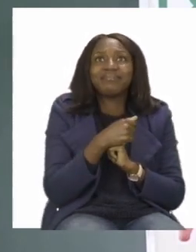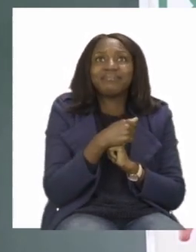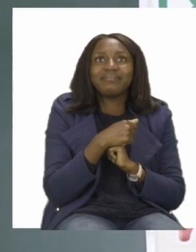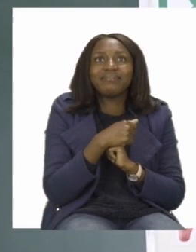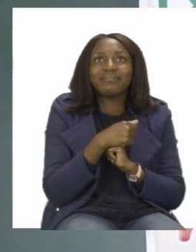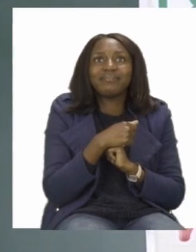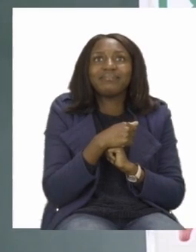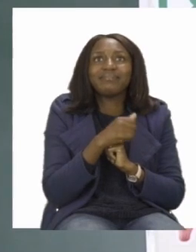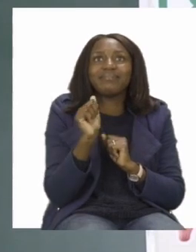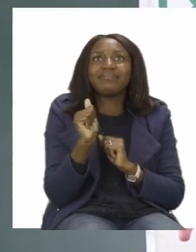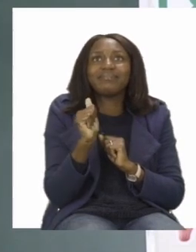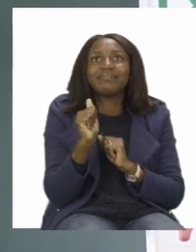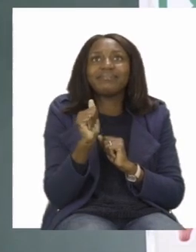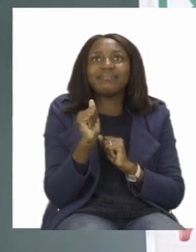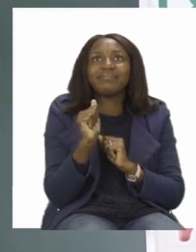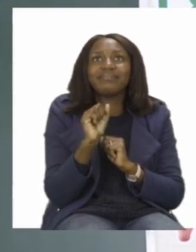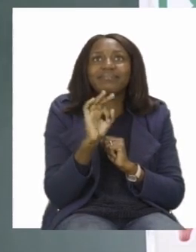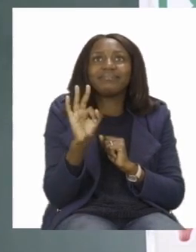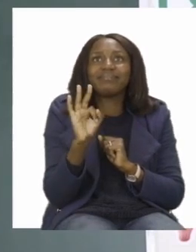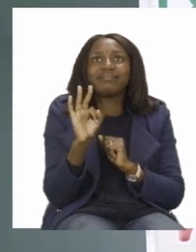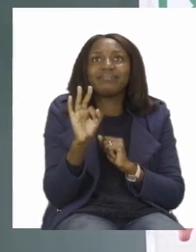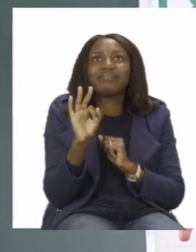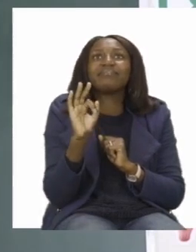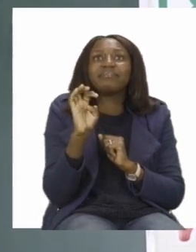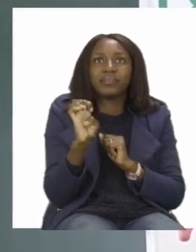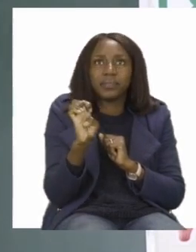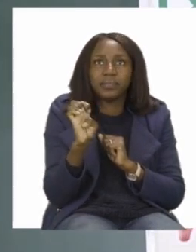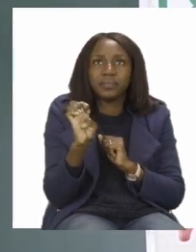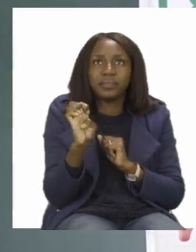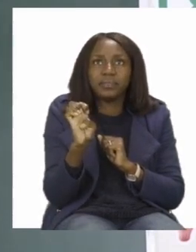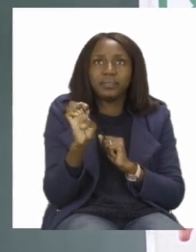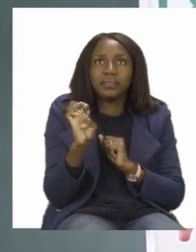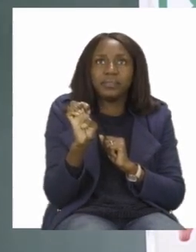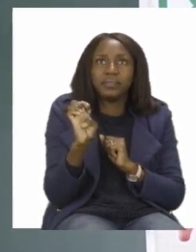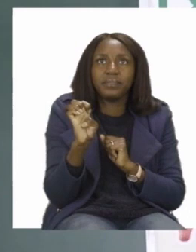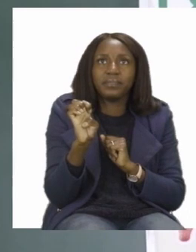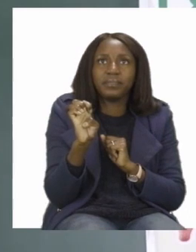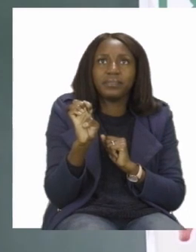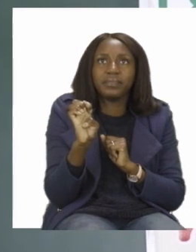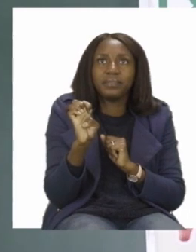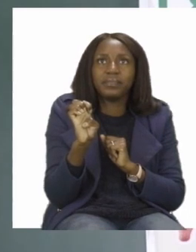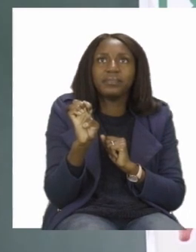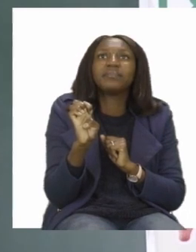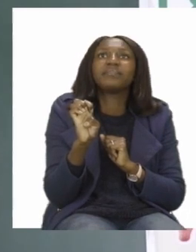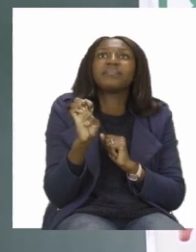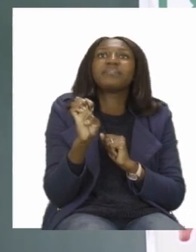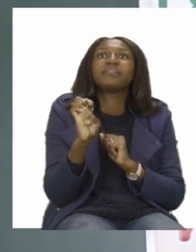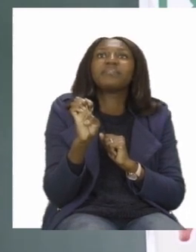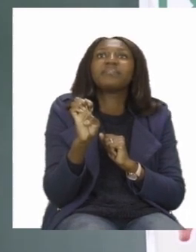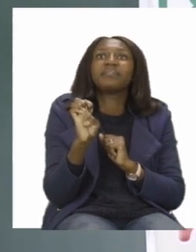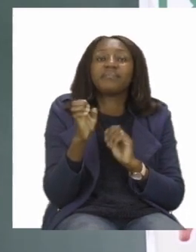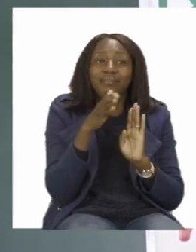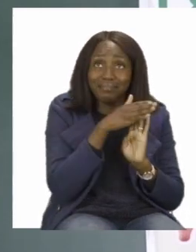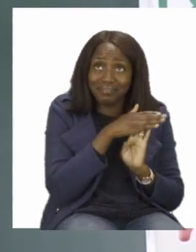S, there's an A, there's an F, and there's an E. So we have found the word